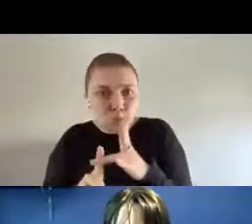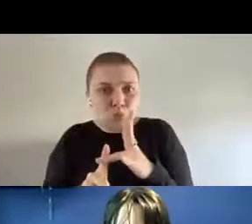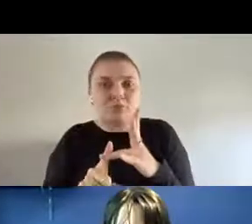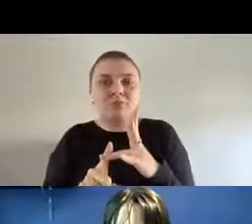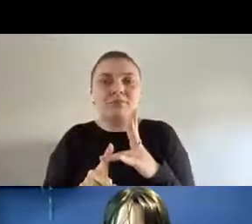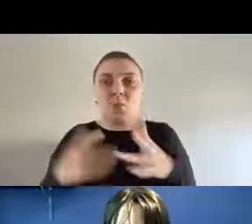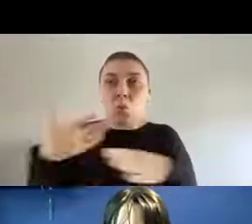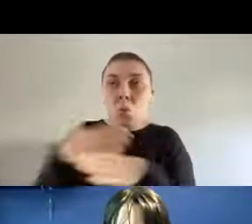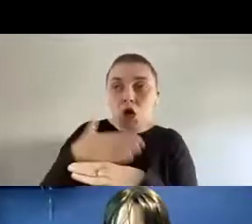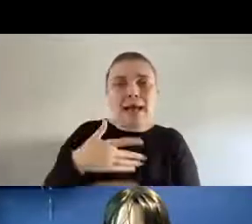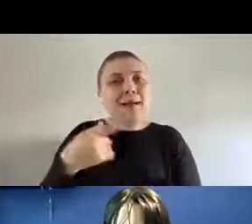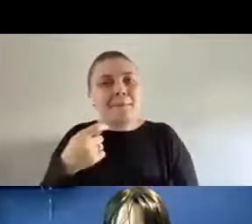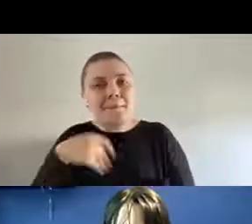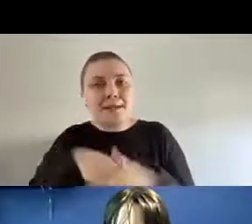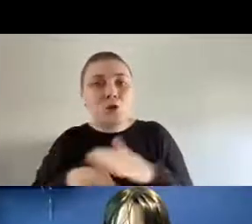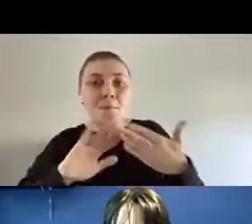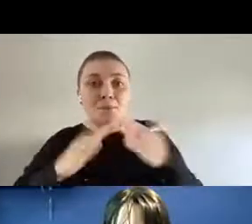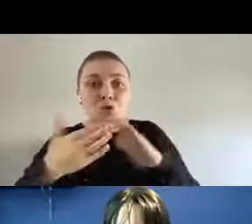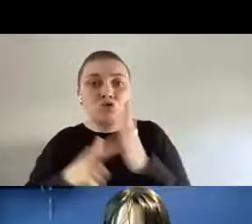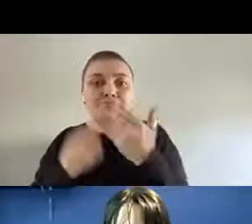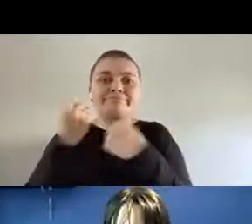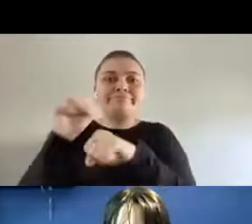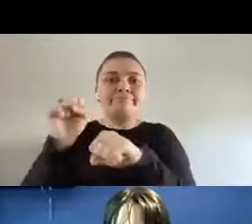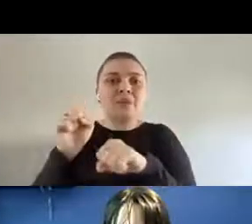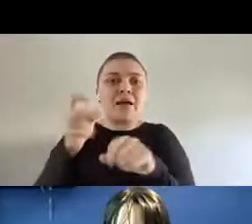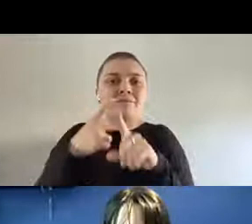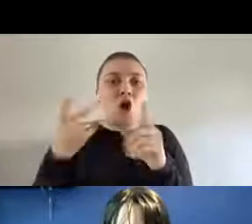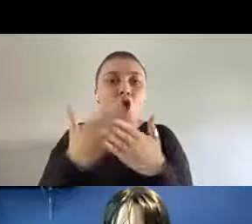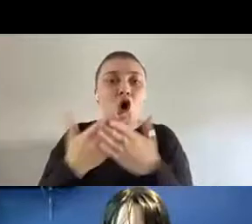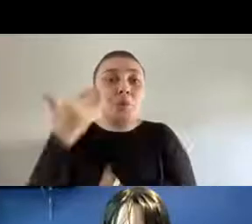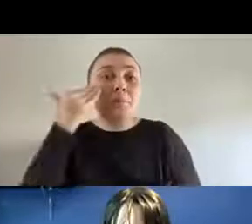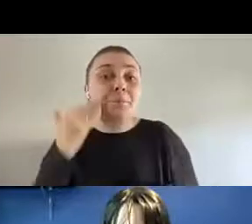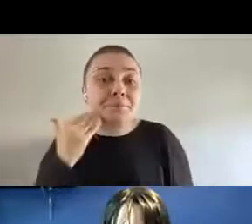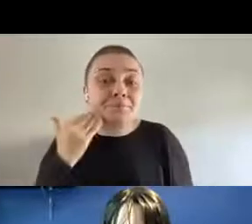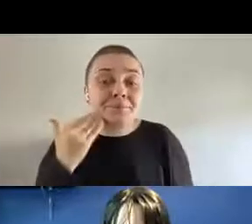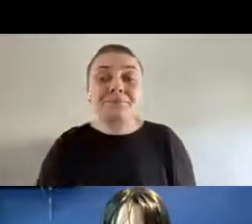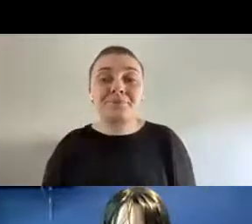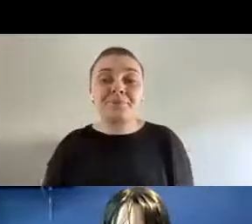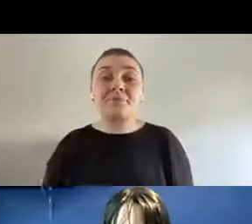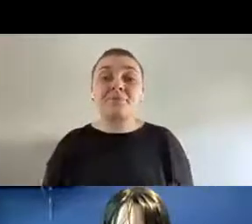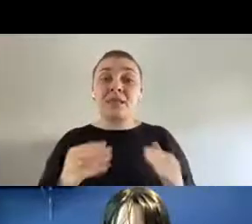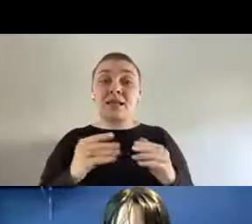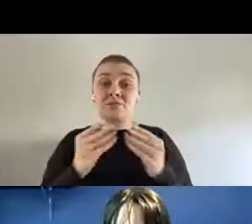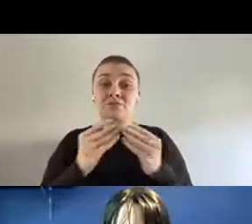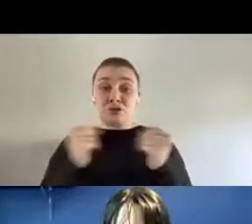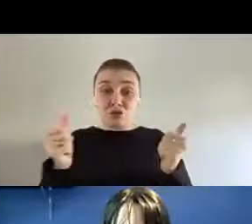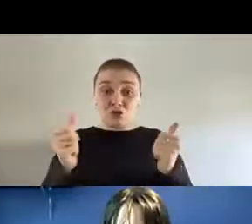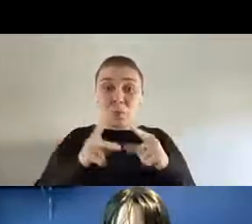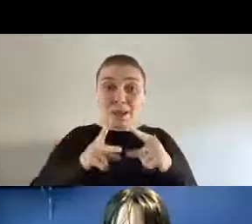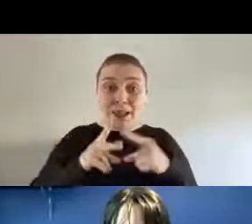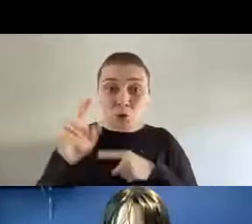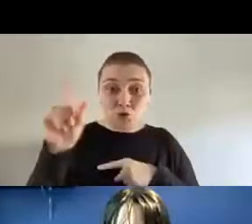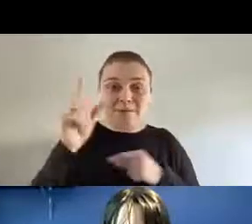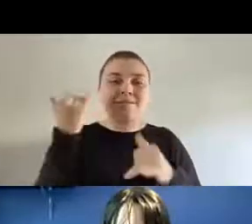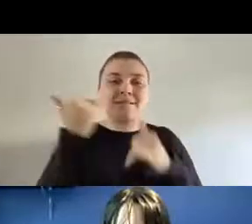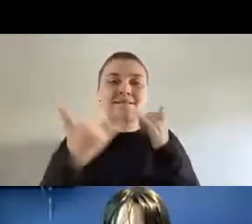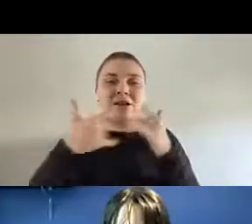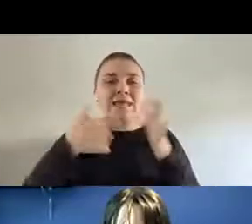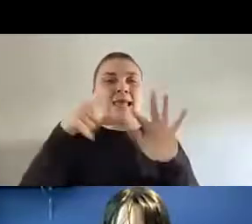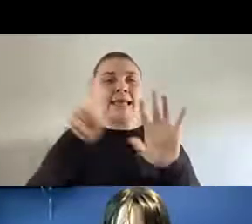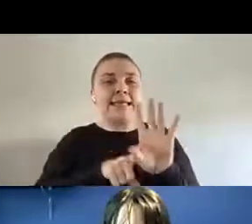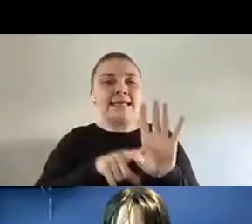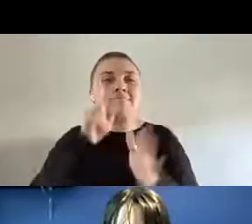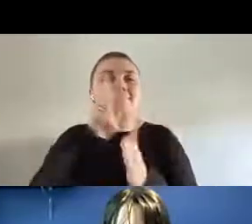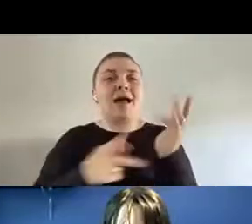and members of the community to prevent violence against women. And this resource that we're launching today is a really key part of our